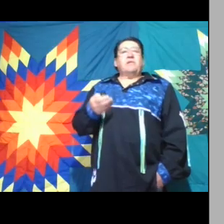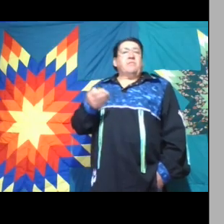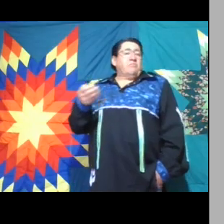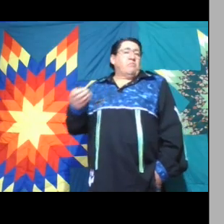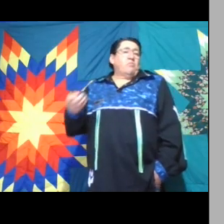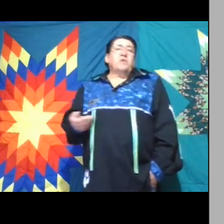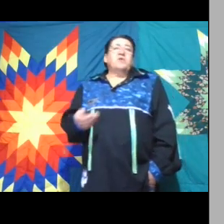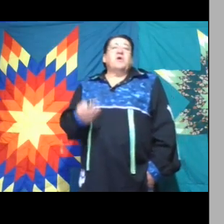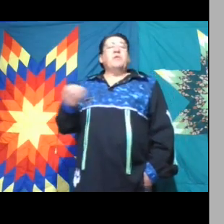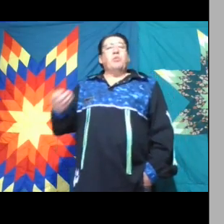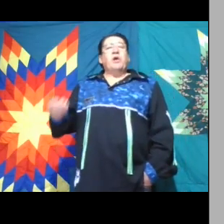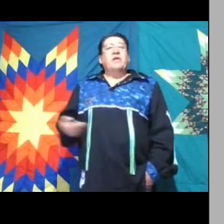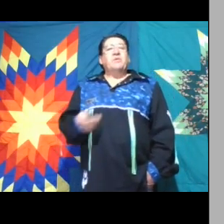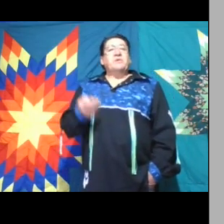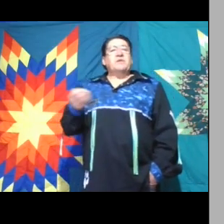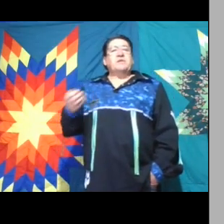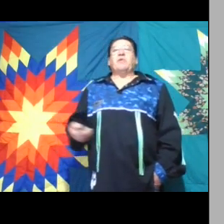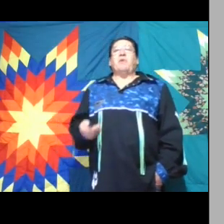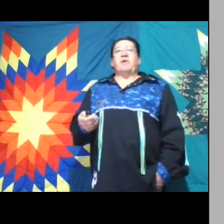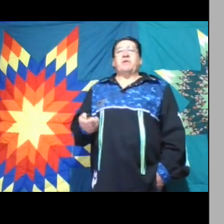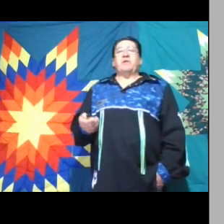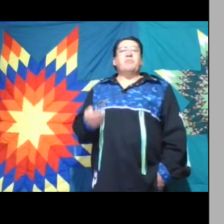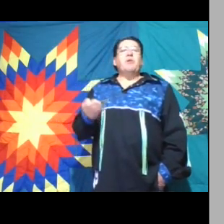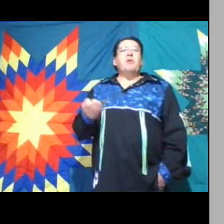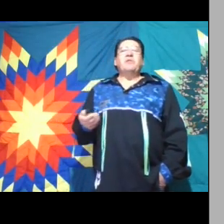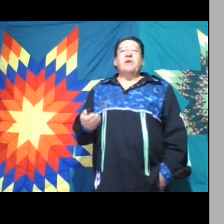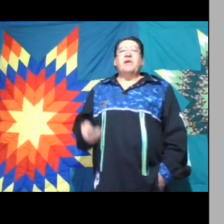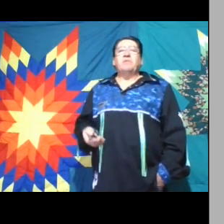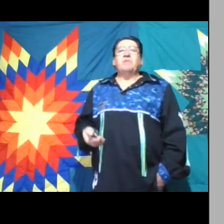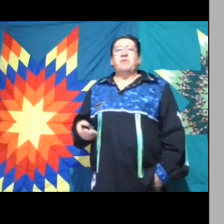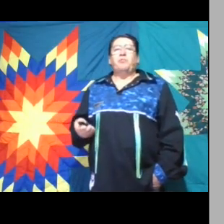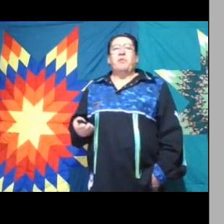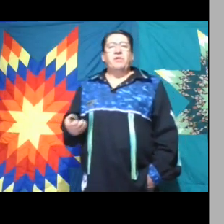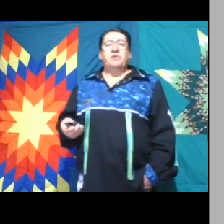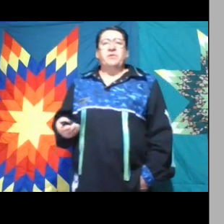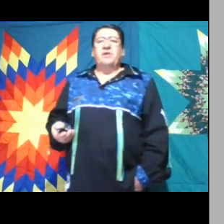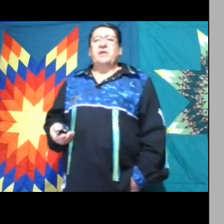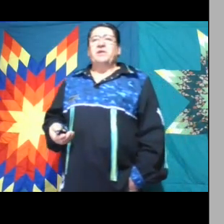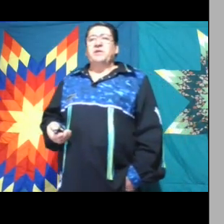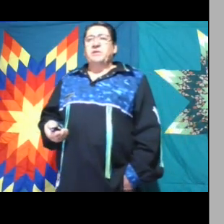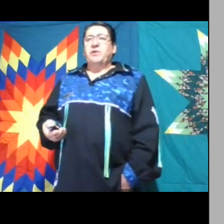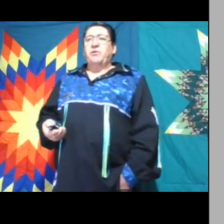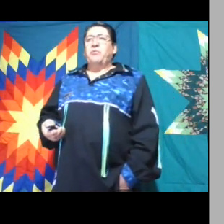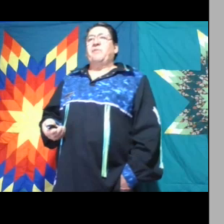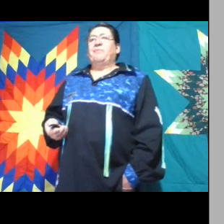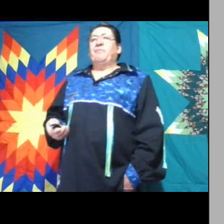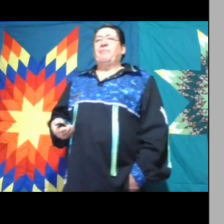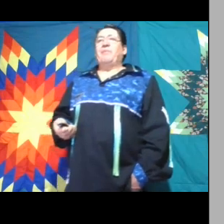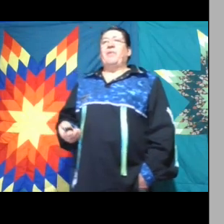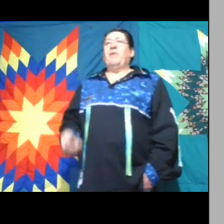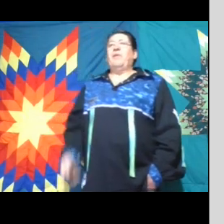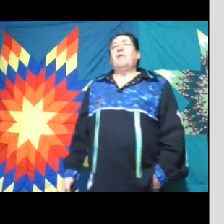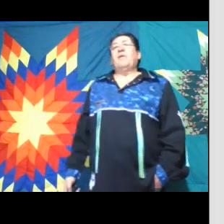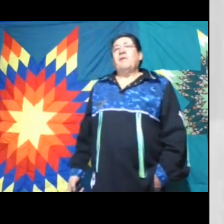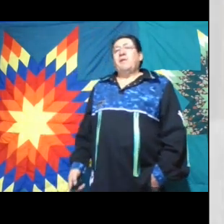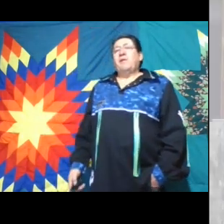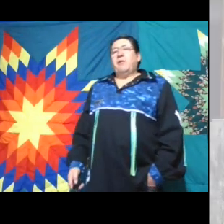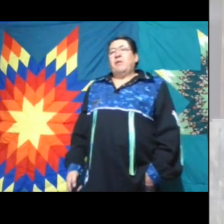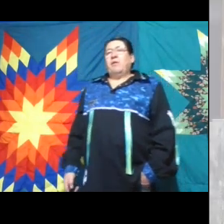organizations, we're trying to break those systemic barriers, especially when it comes to barriers to Indigenous recruitment.